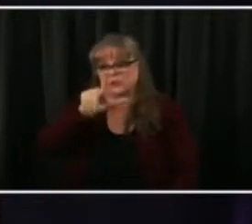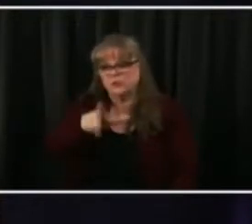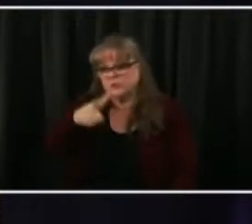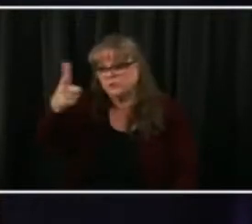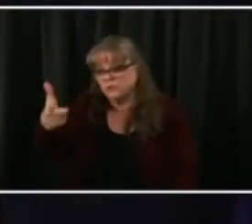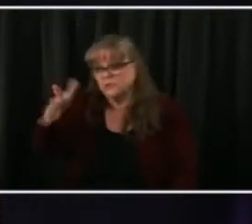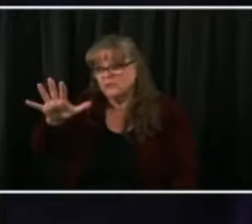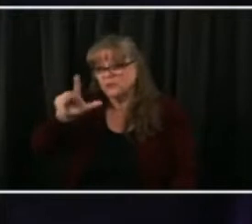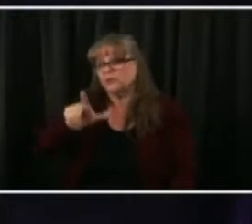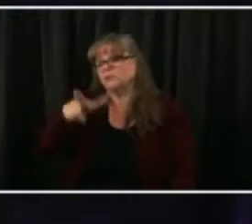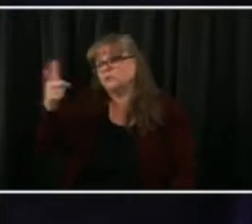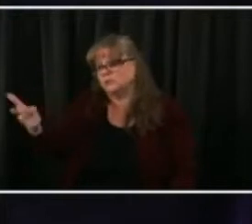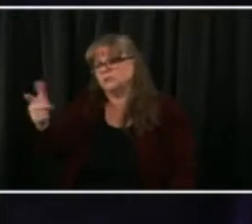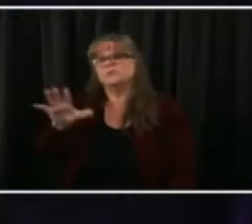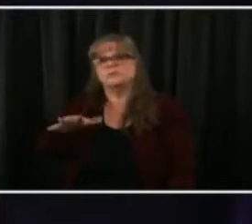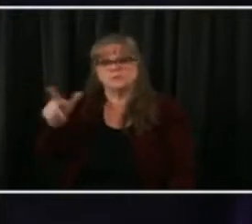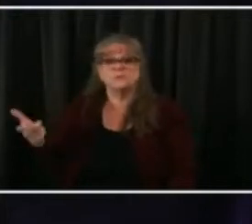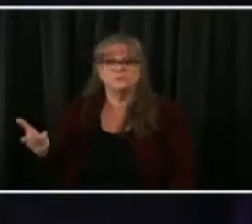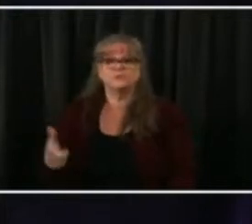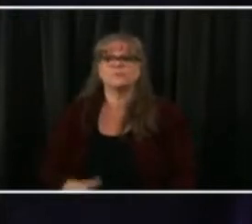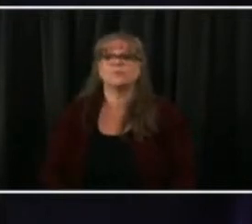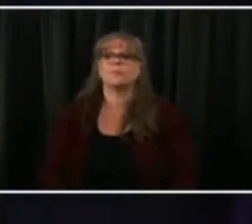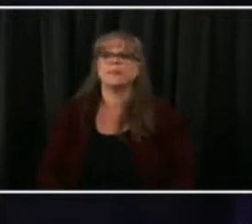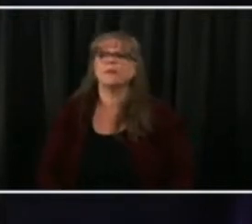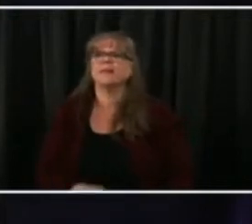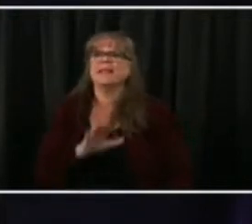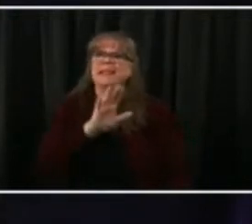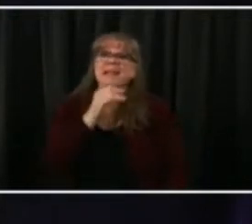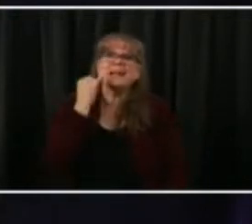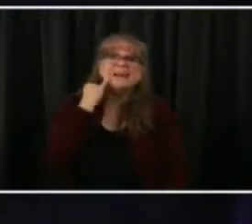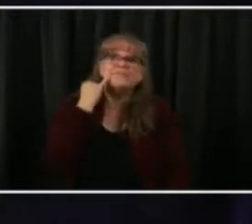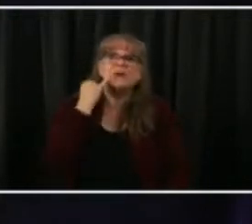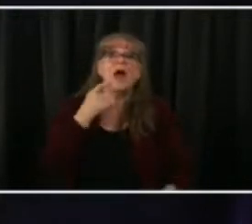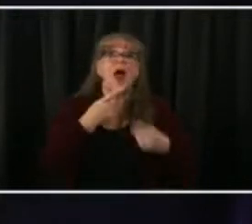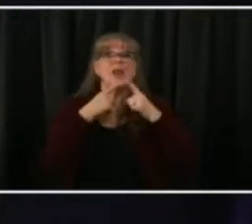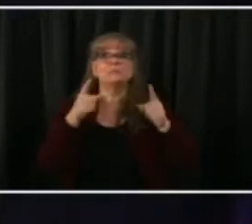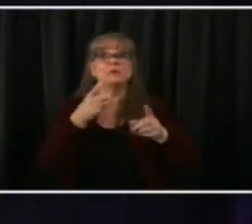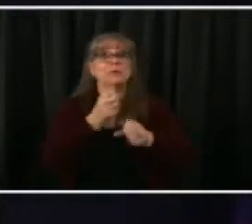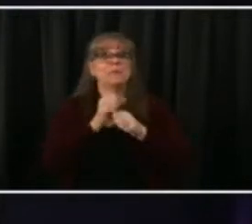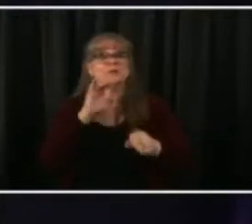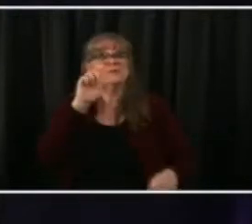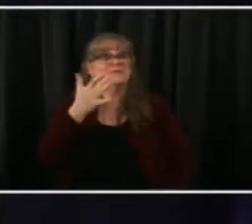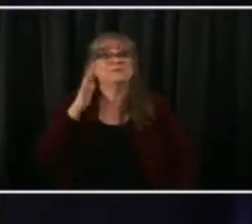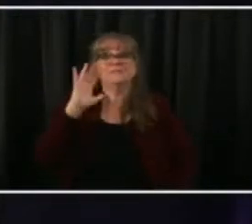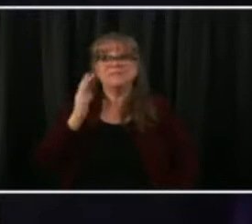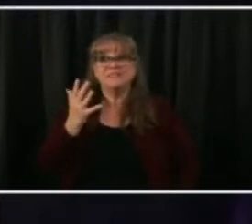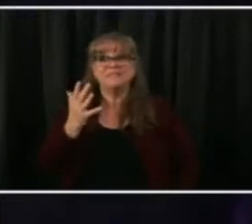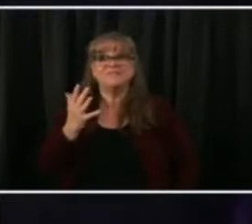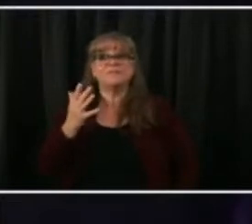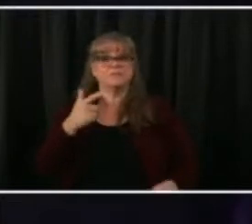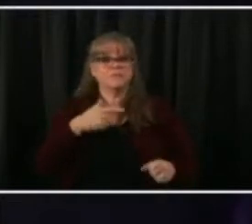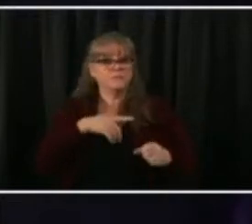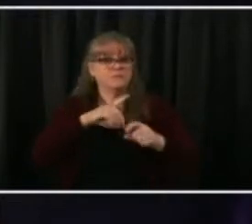have led to additional frustration if we told people they could get it March 5th, but in fact, the vaccines weren't there for them.